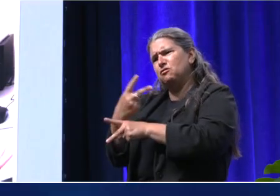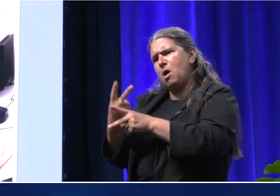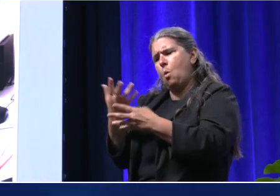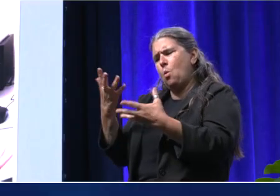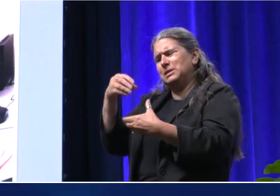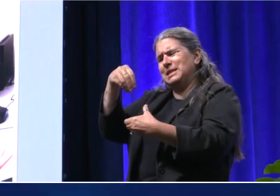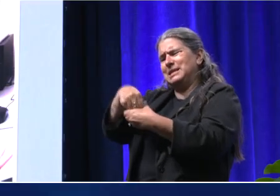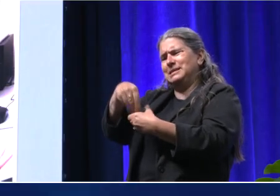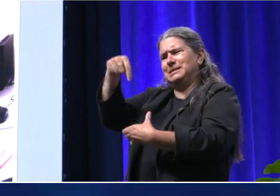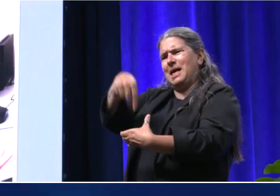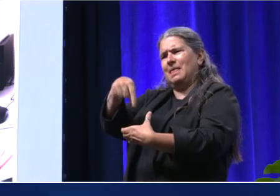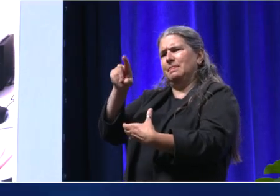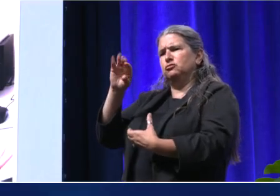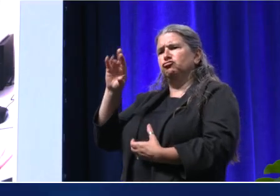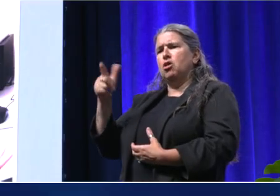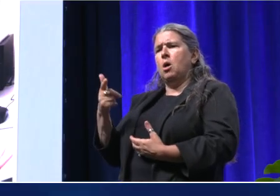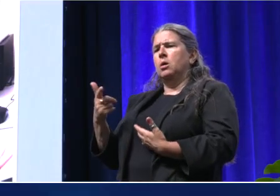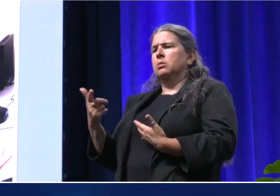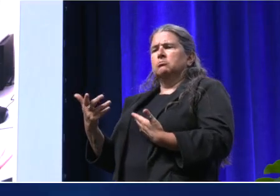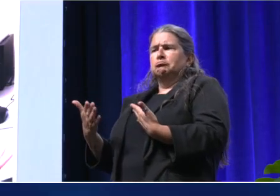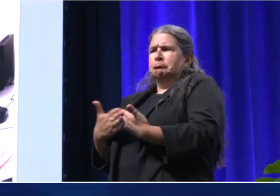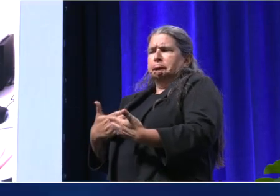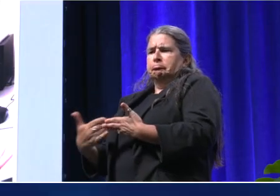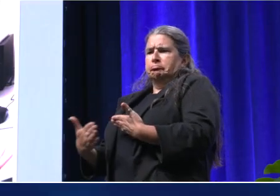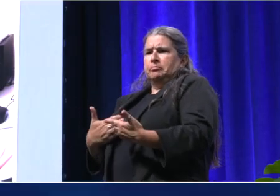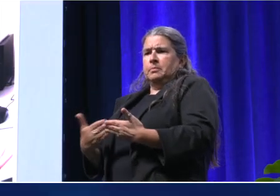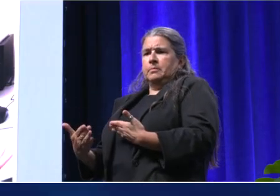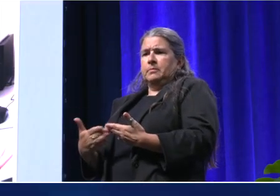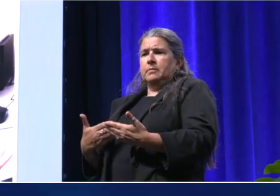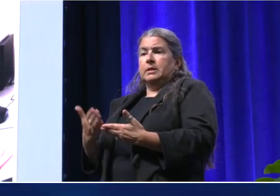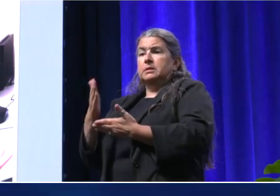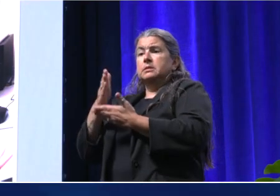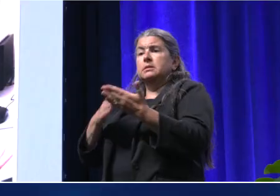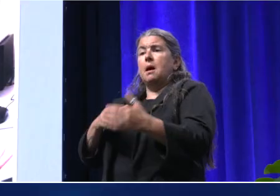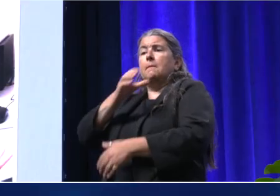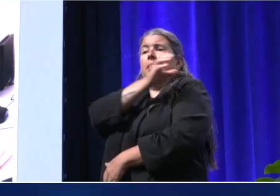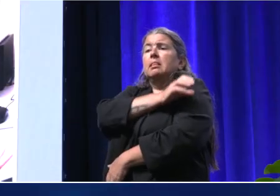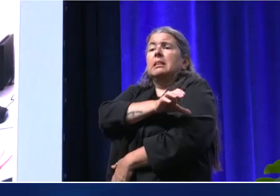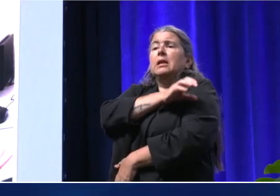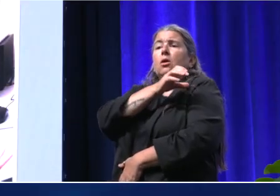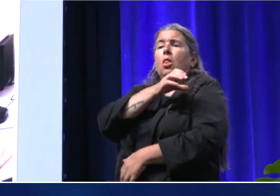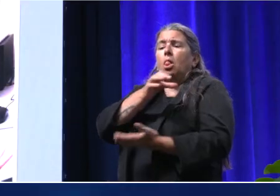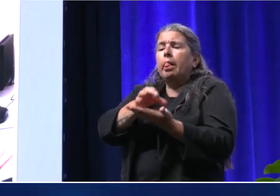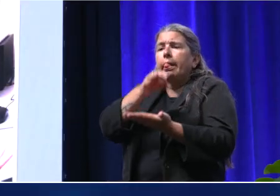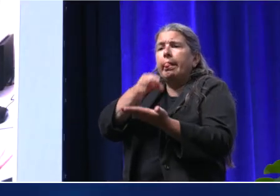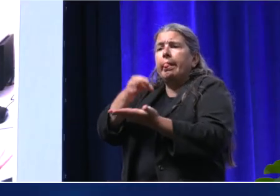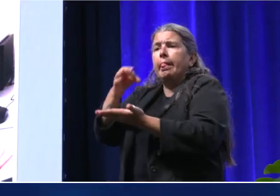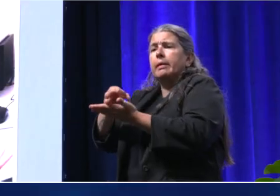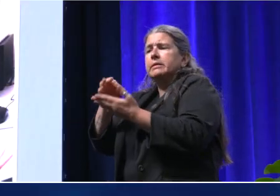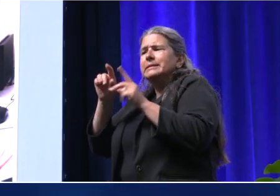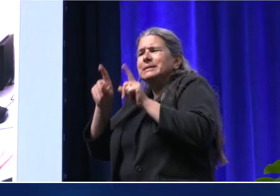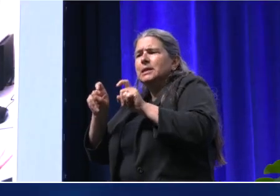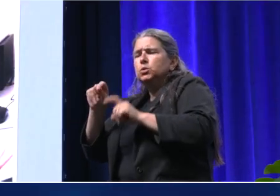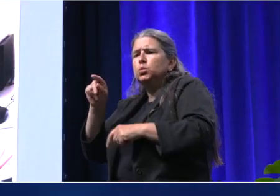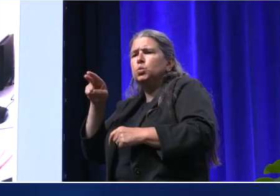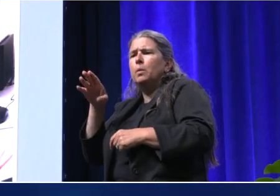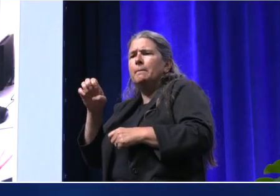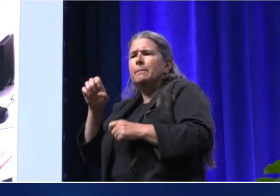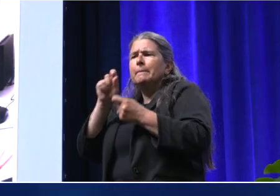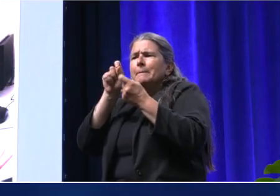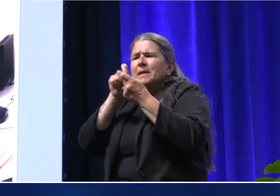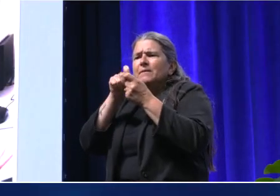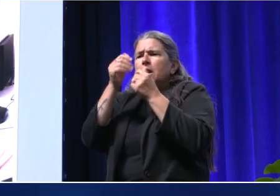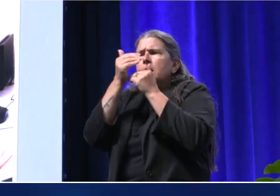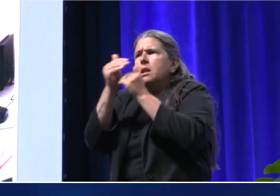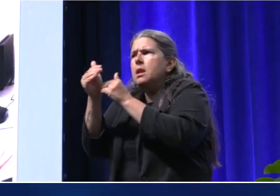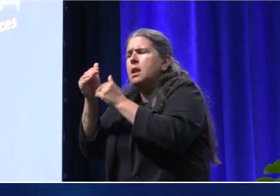is. This is unlike some clinical panels like you would use in the hospital, which has a panel of substances that are being looked